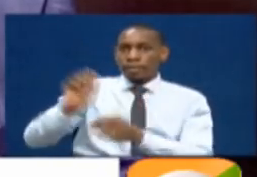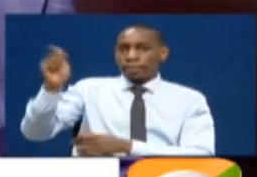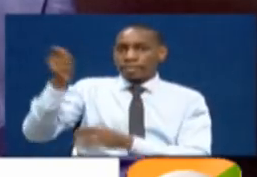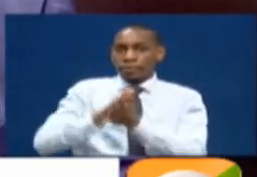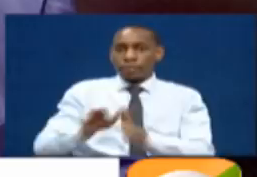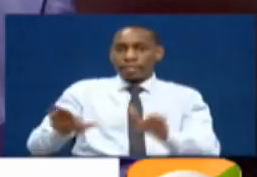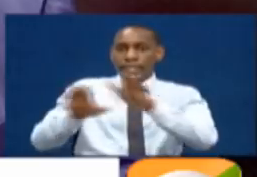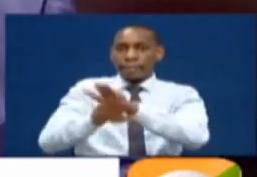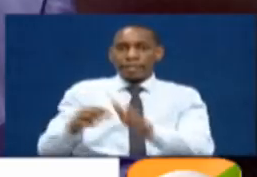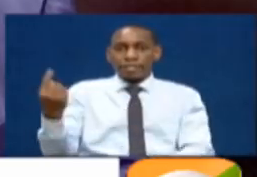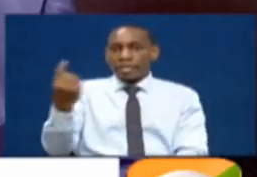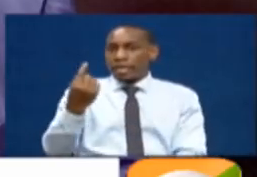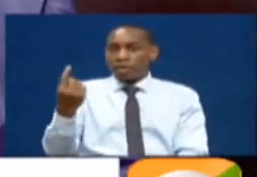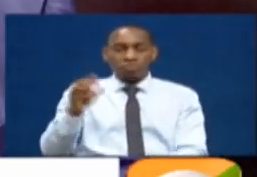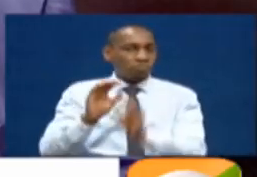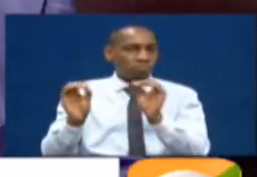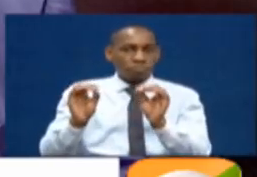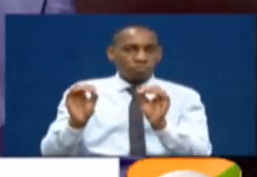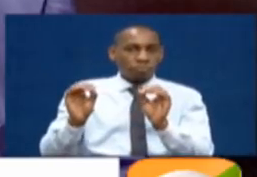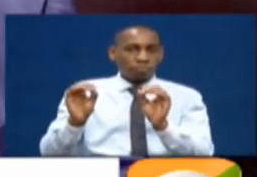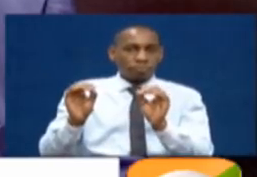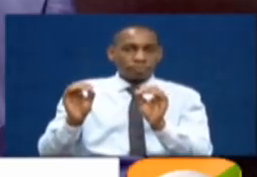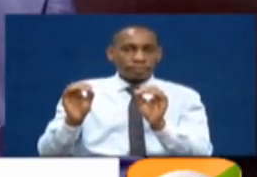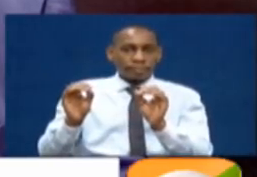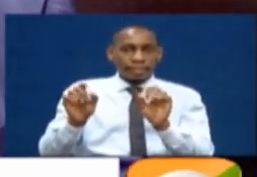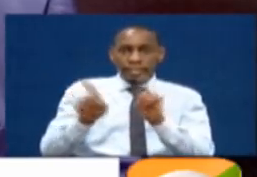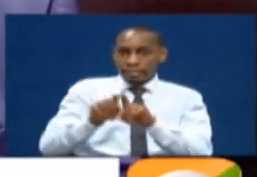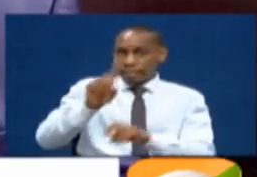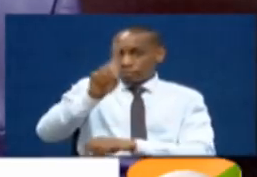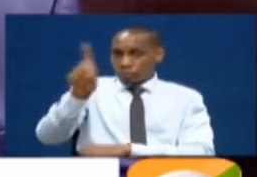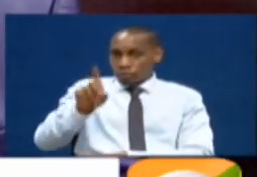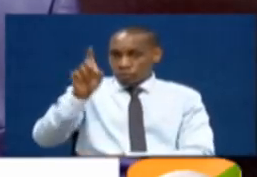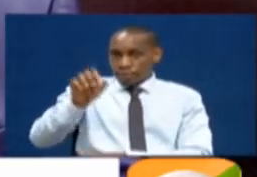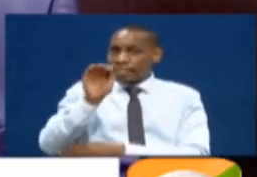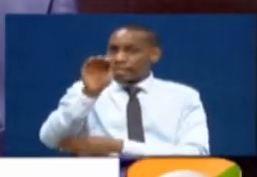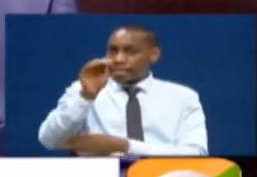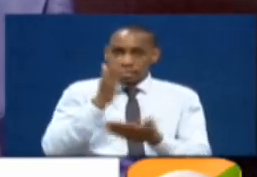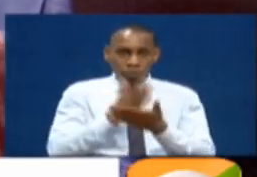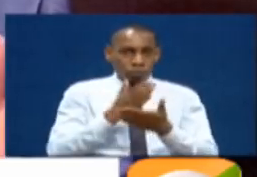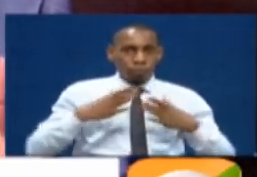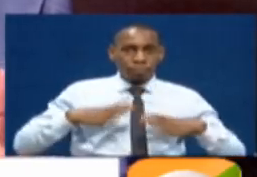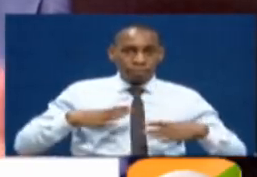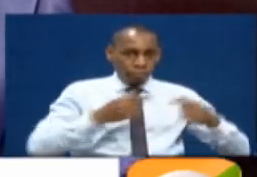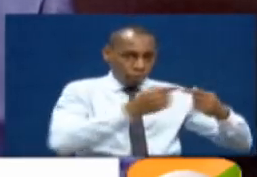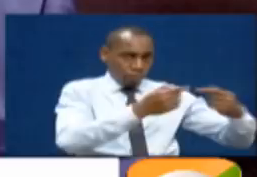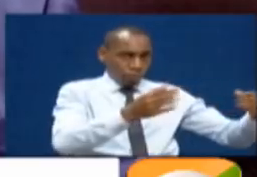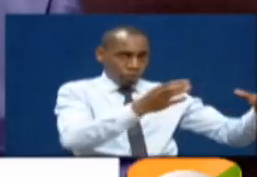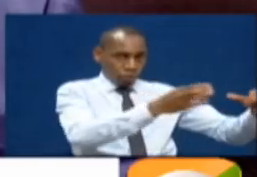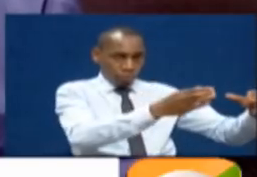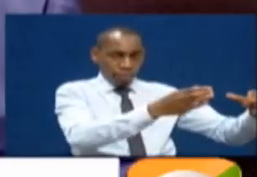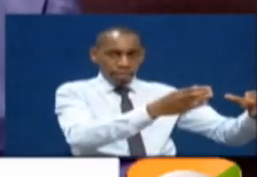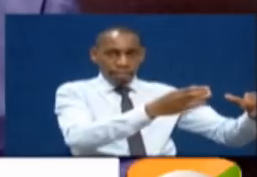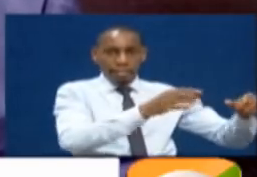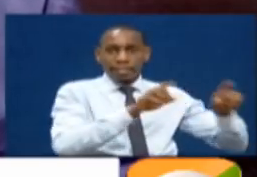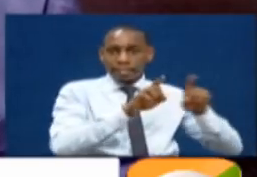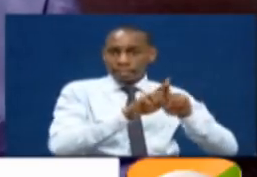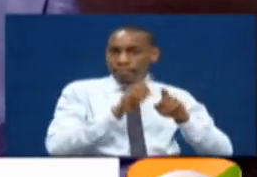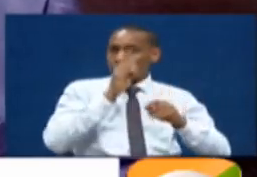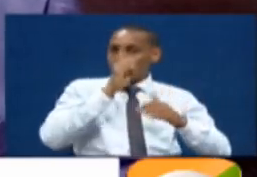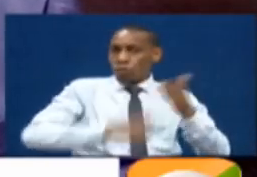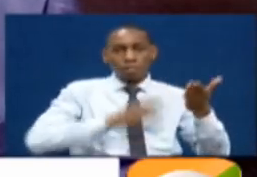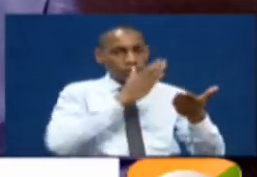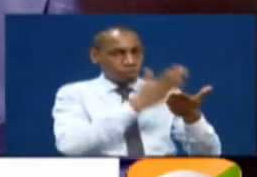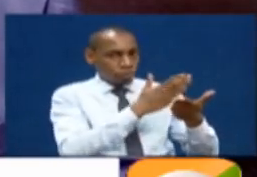deputy. And one of the key questions that I must ask really to those in the opposition is what